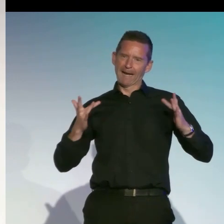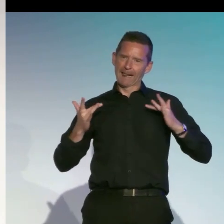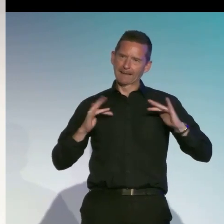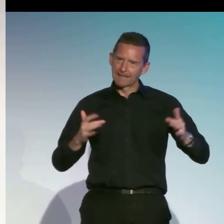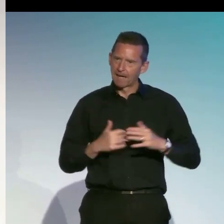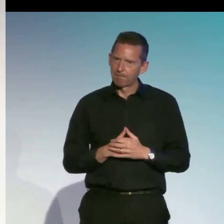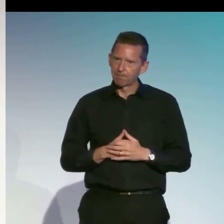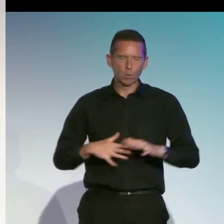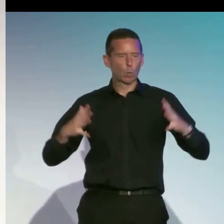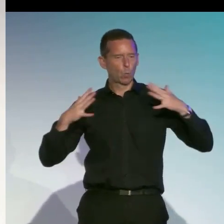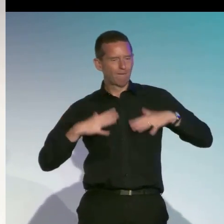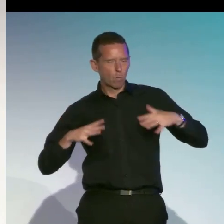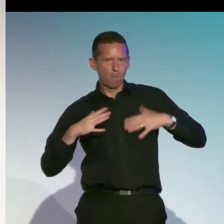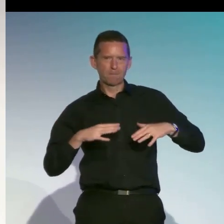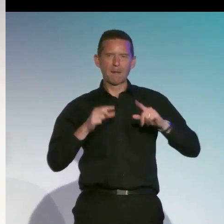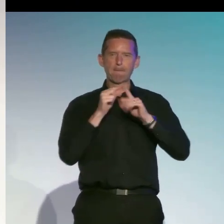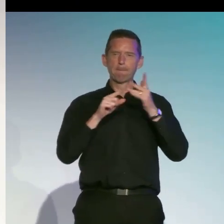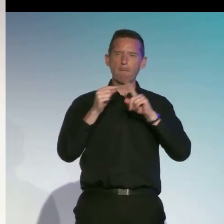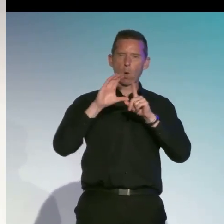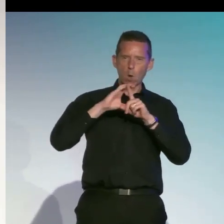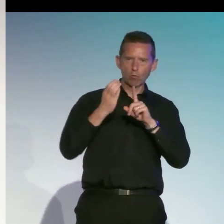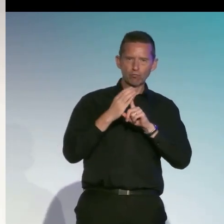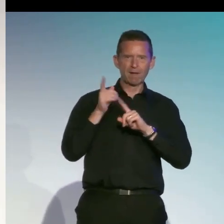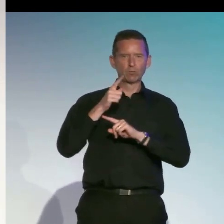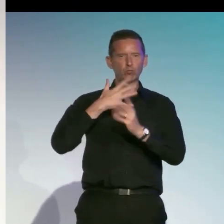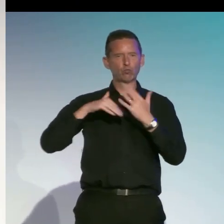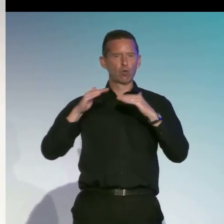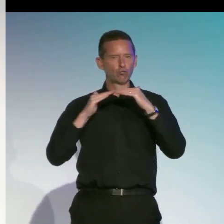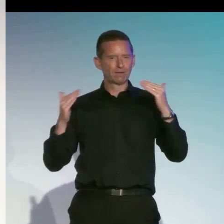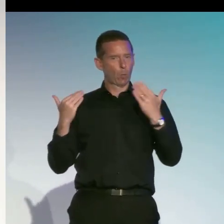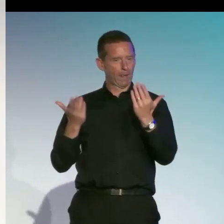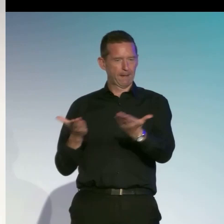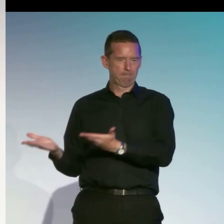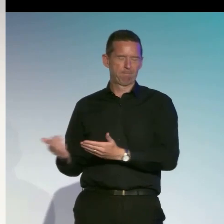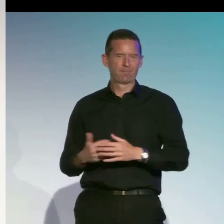unicorns, pop culture and social justice. Please welcome Sen.